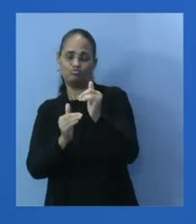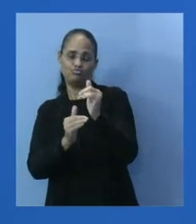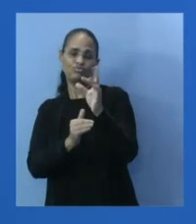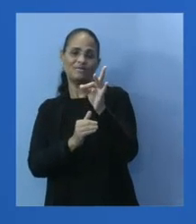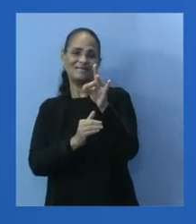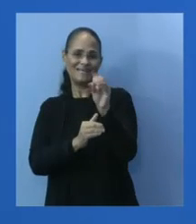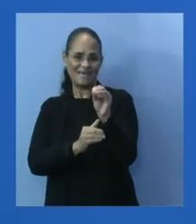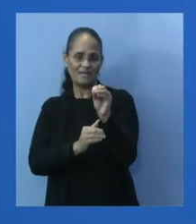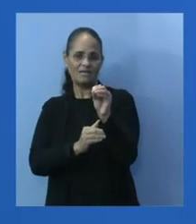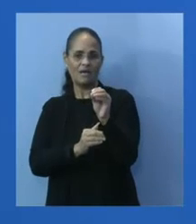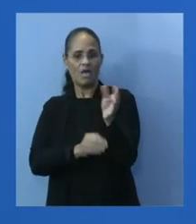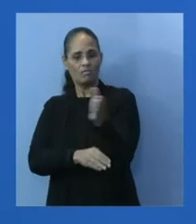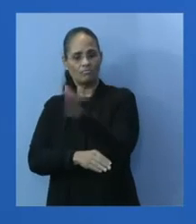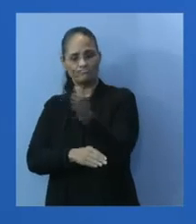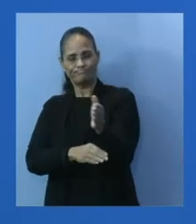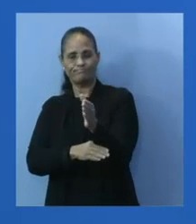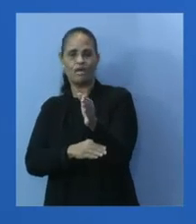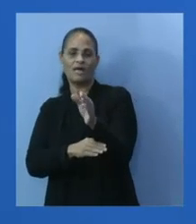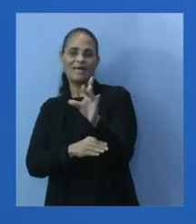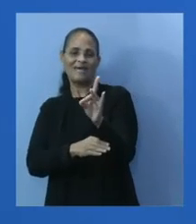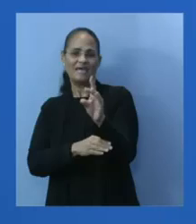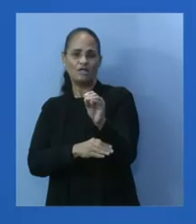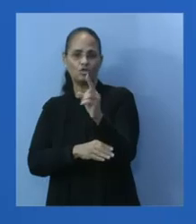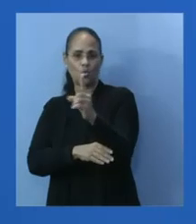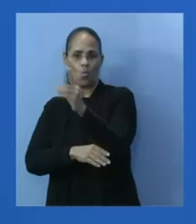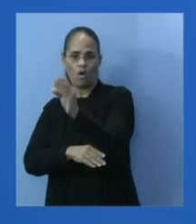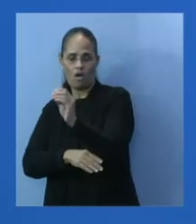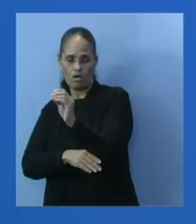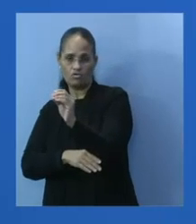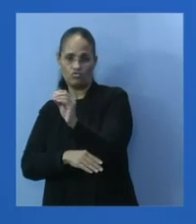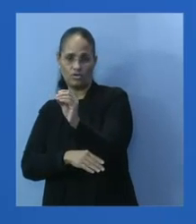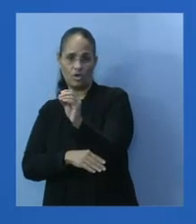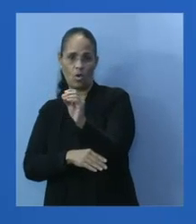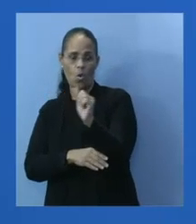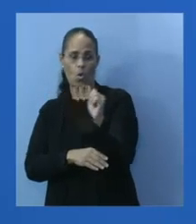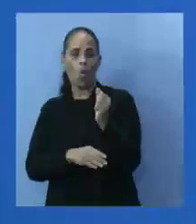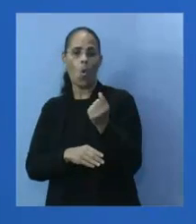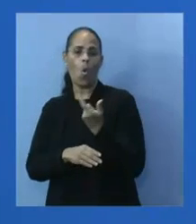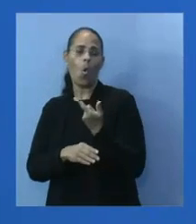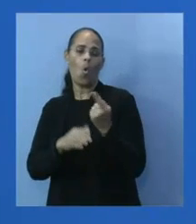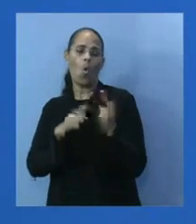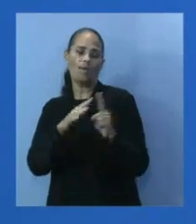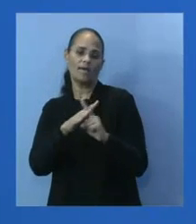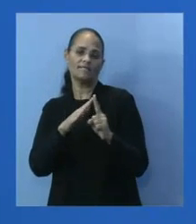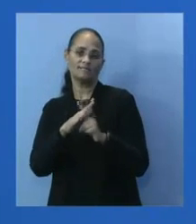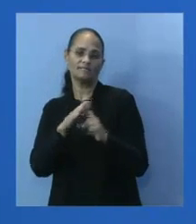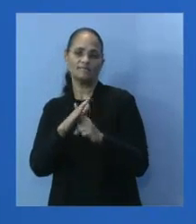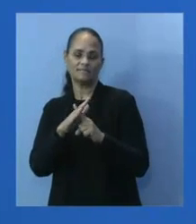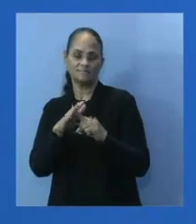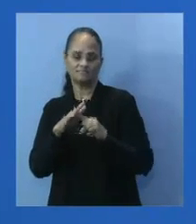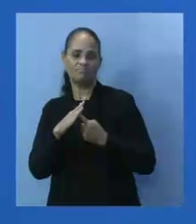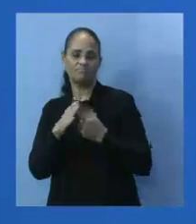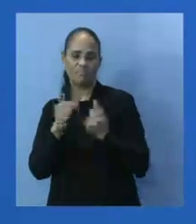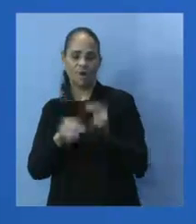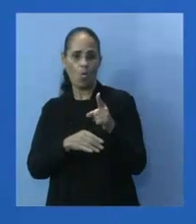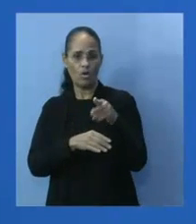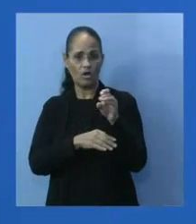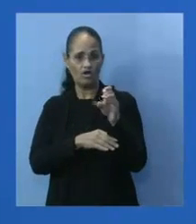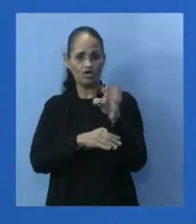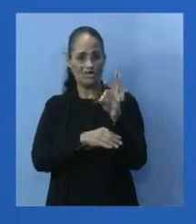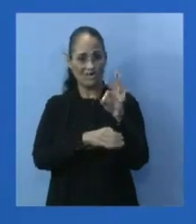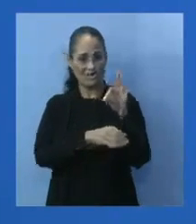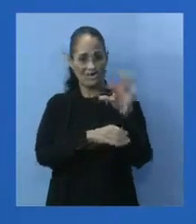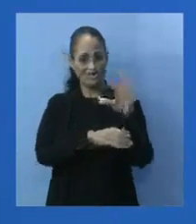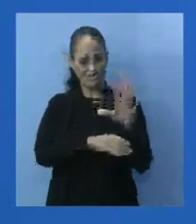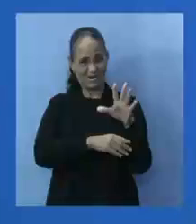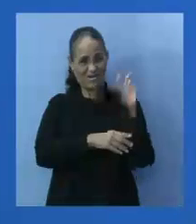that age group is 80 to 100 years. The source of all cases is as follows. 195